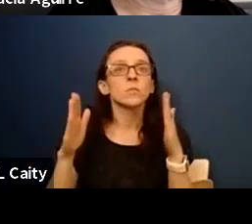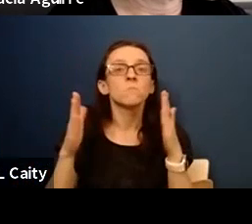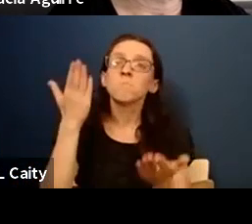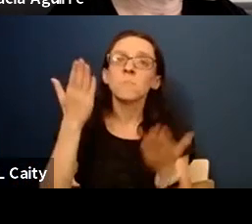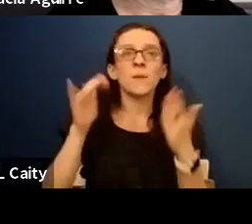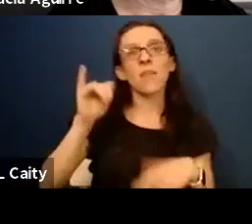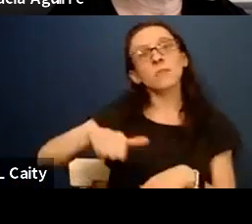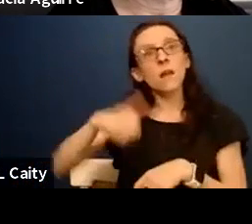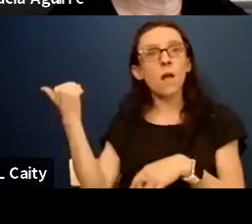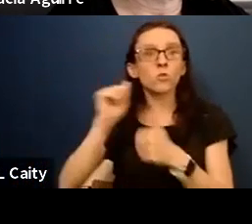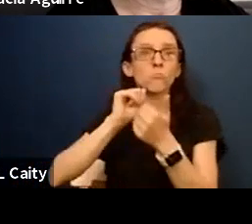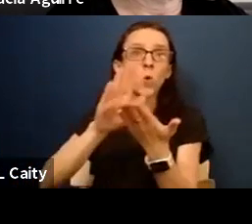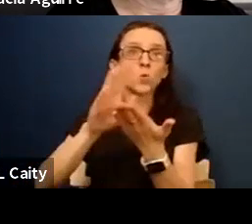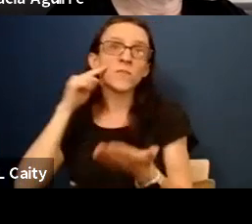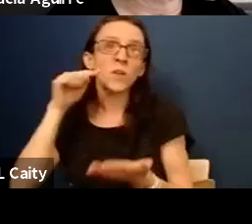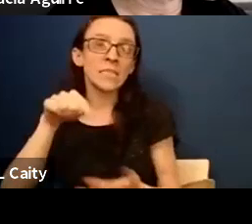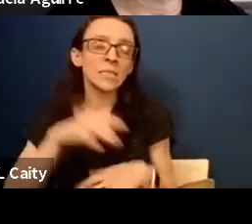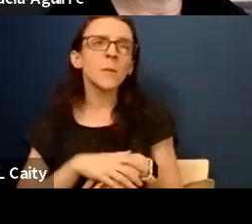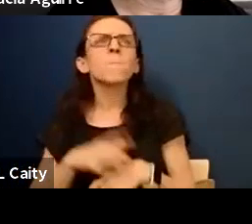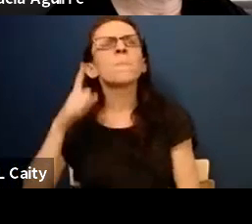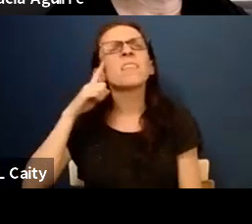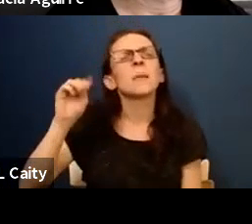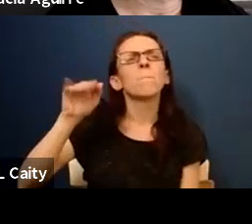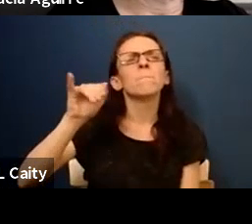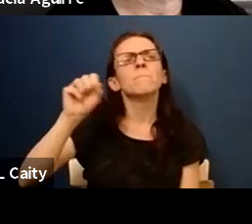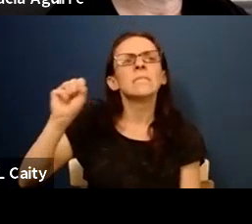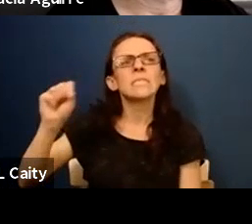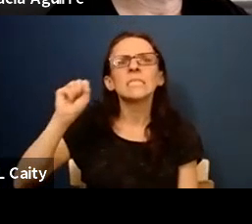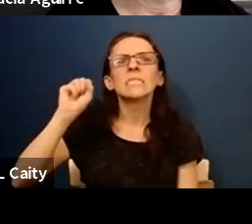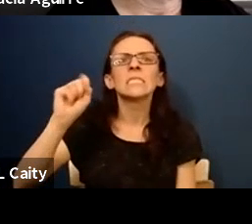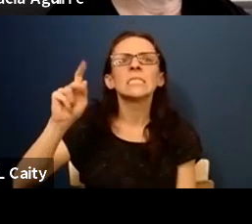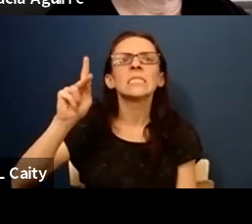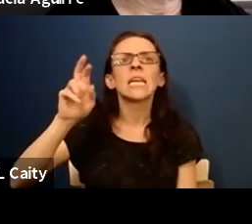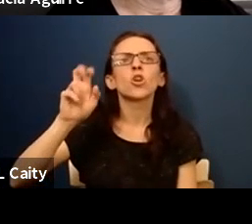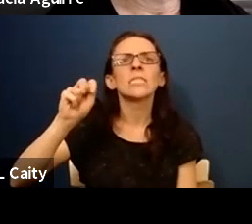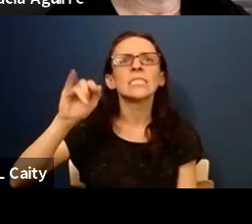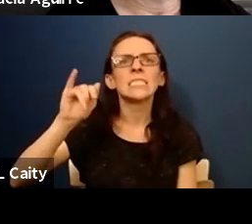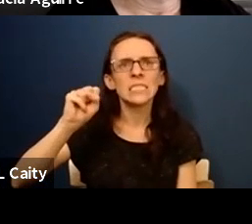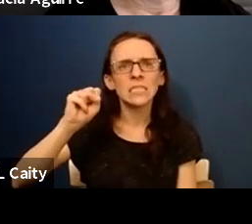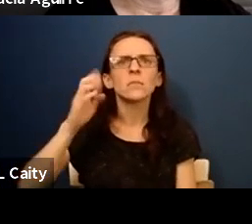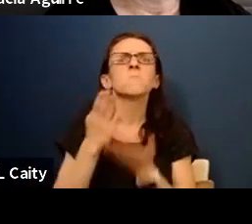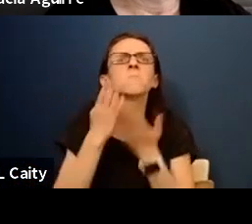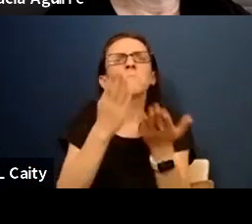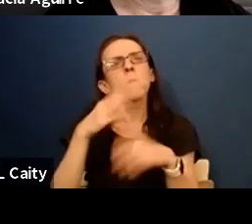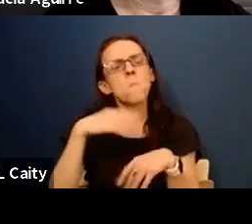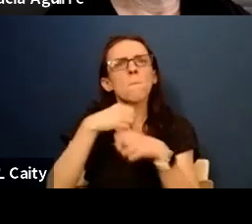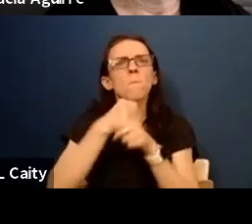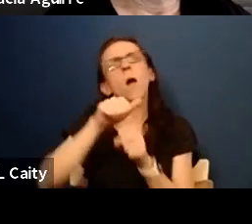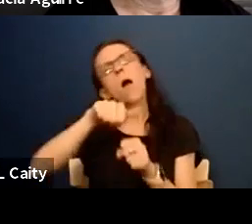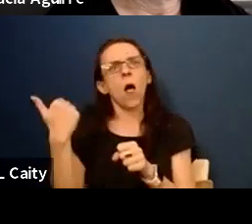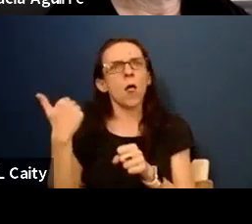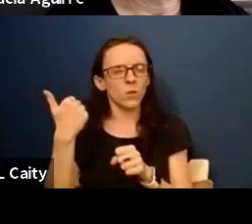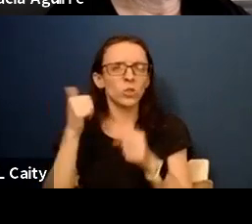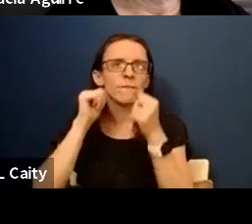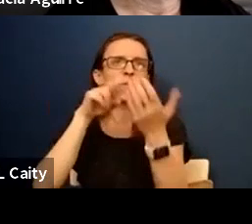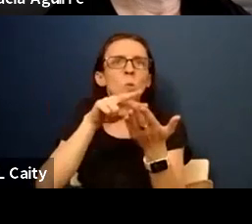with this. I think Ms. Skerritt has offered yet another point of view within